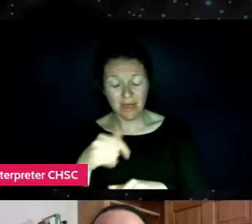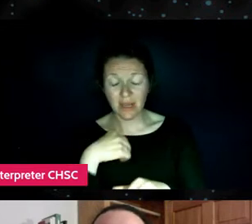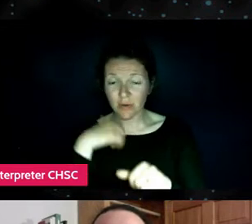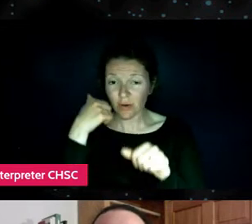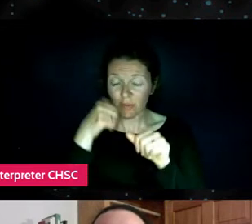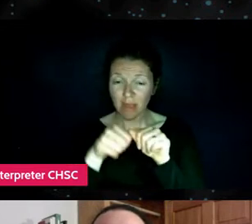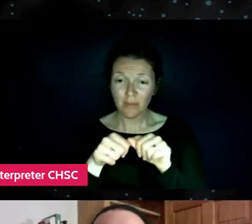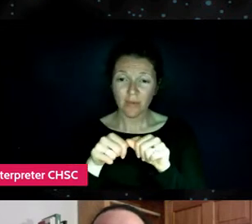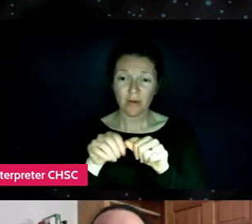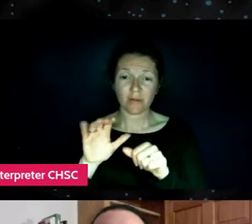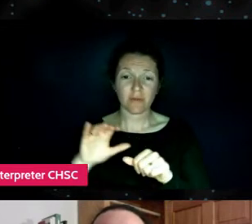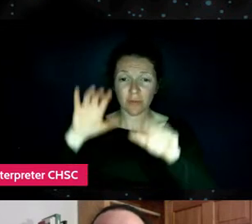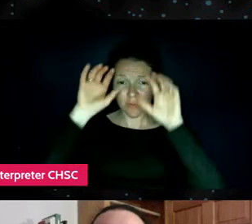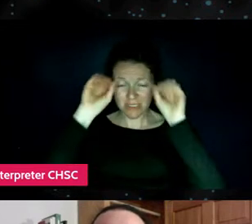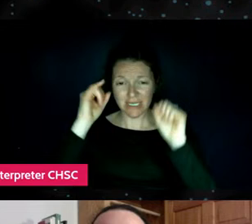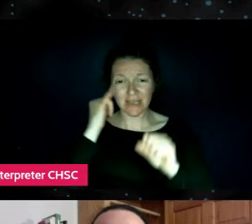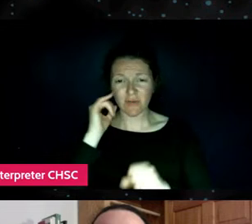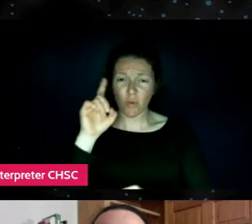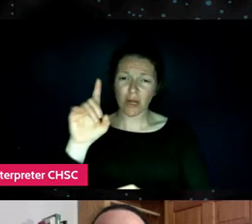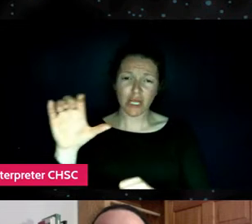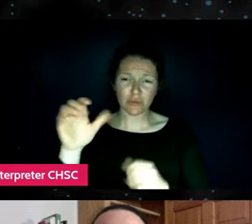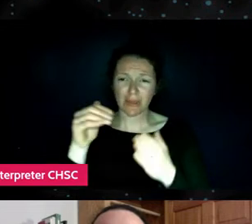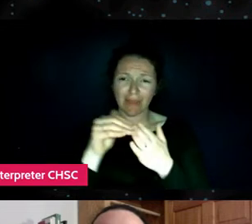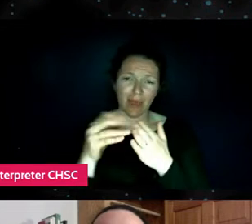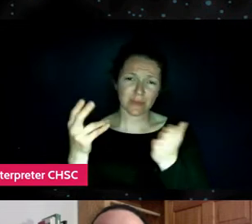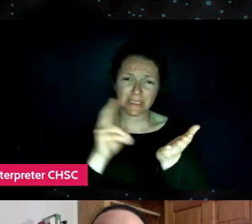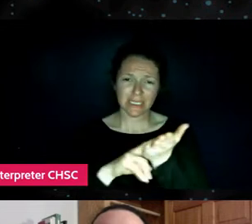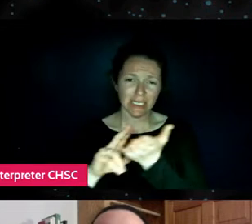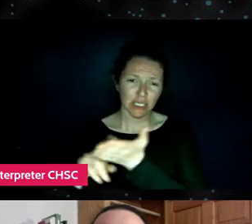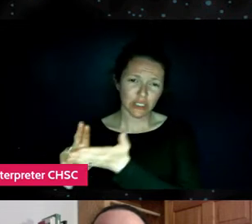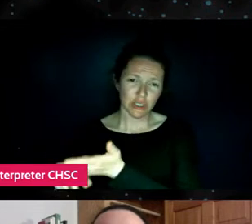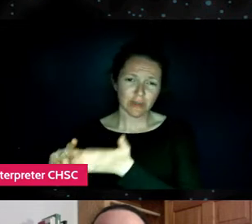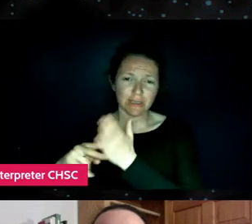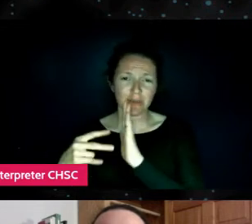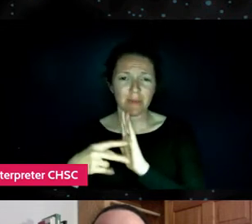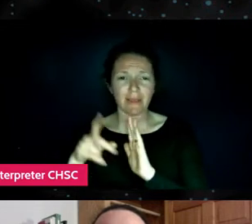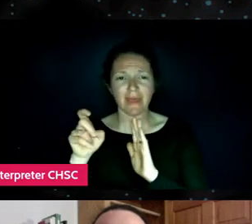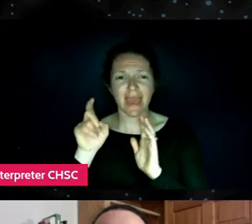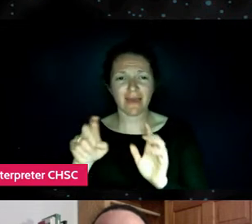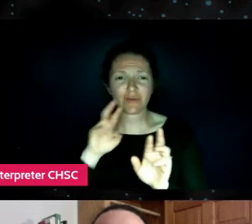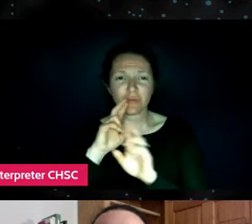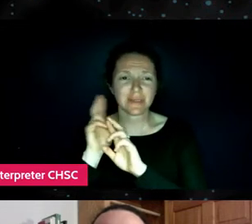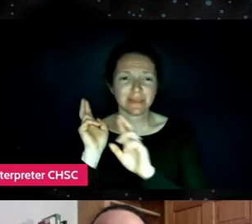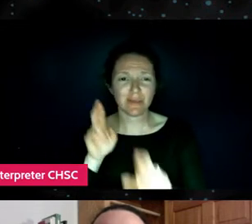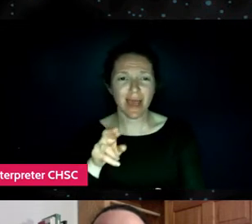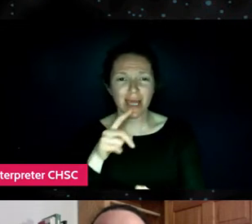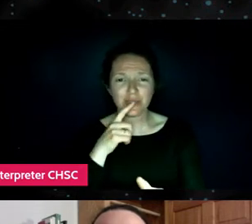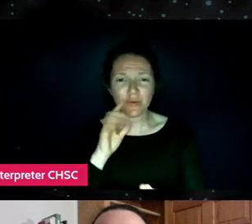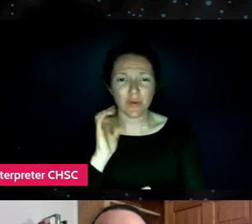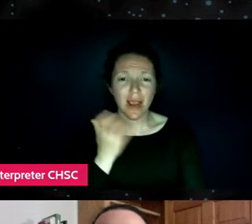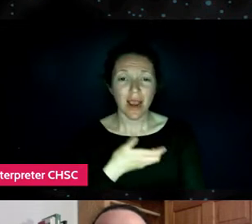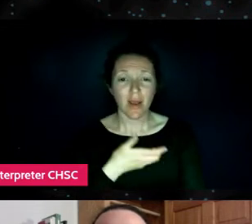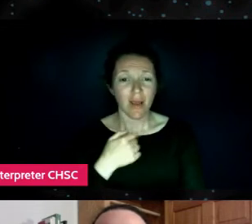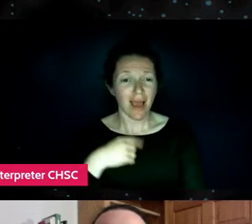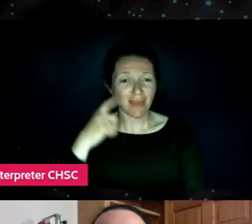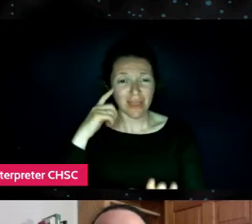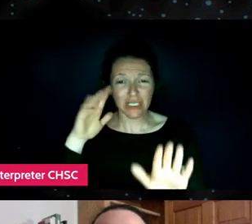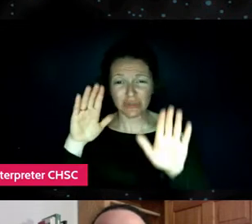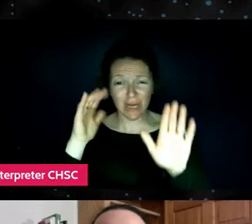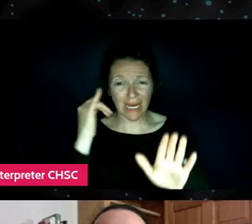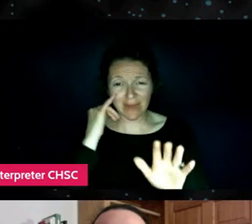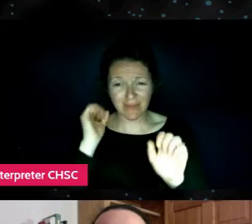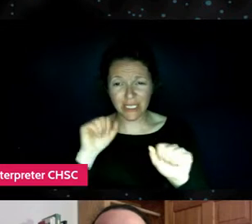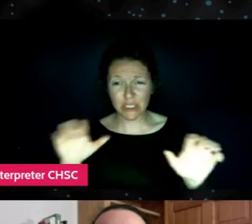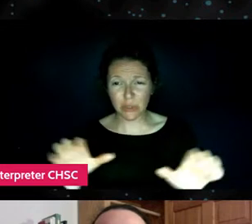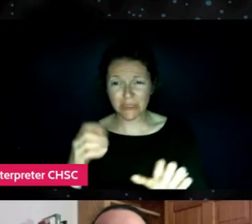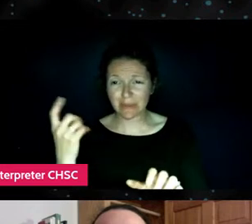where if you got, you know, 100,000 signatures or something like that, they had to respond to it. And I think it would be great if we could do something like